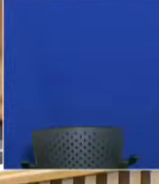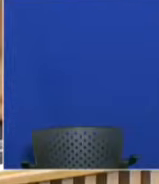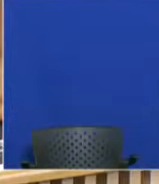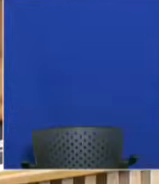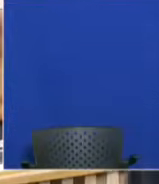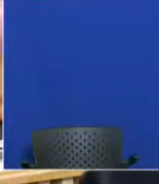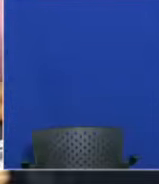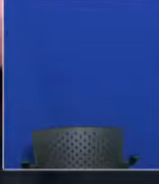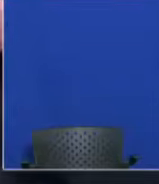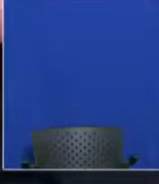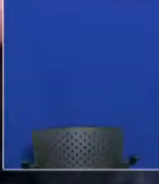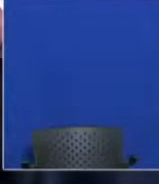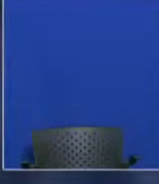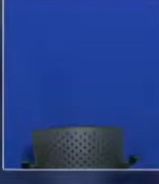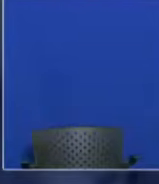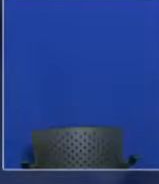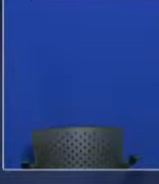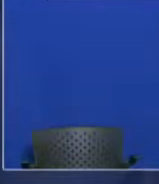check?